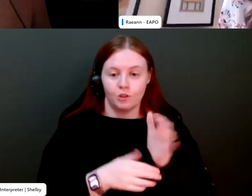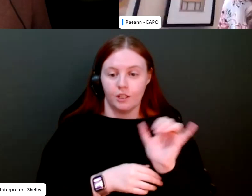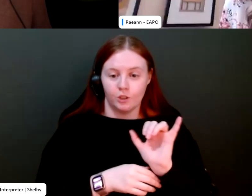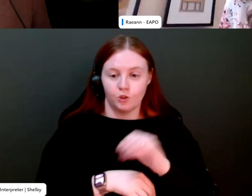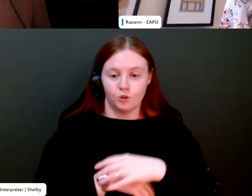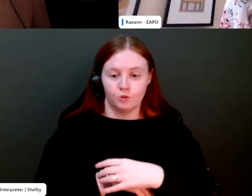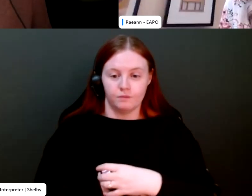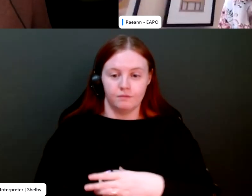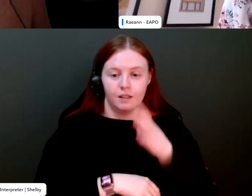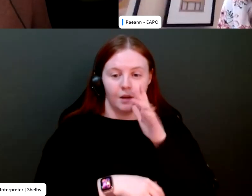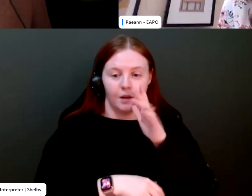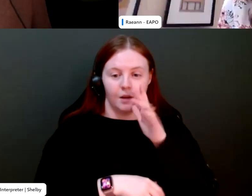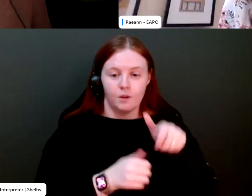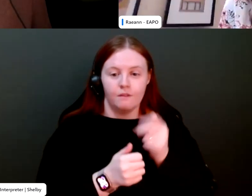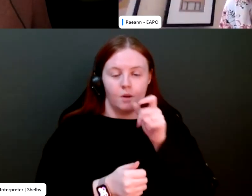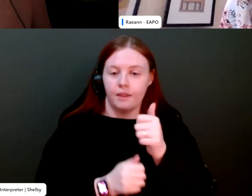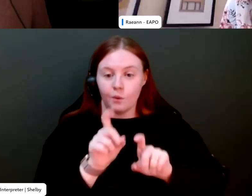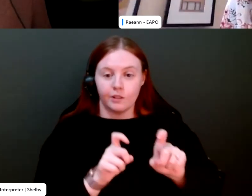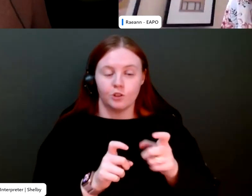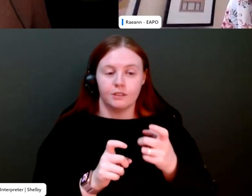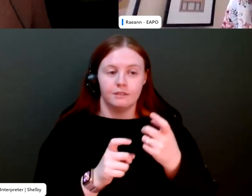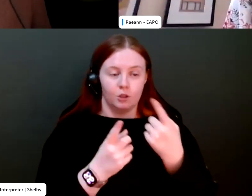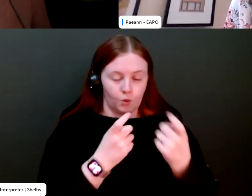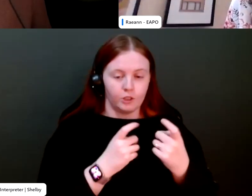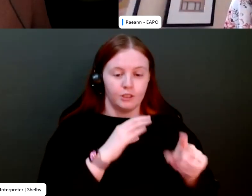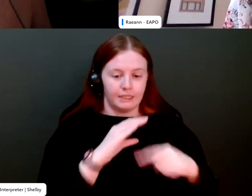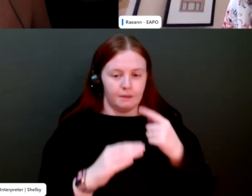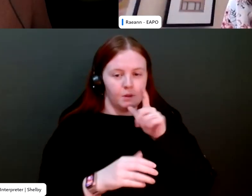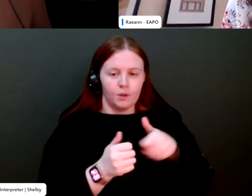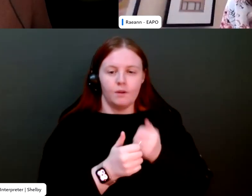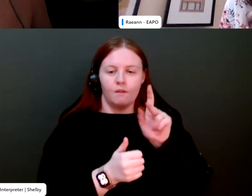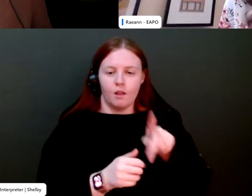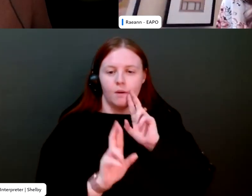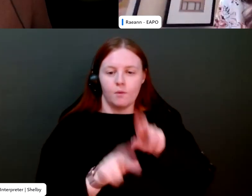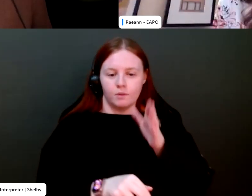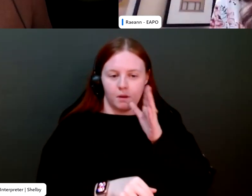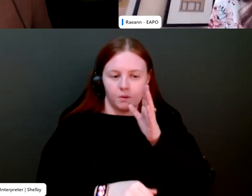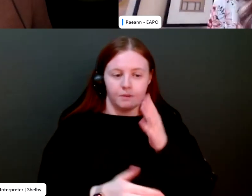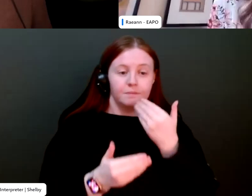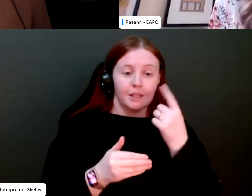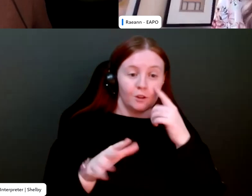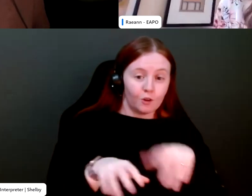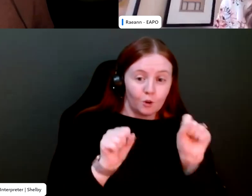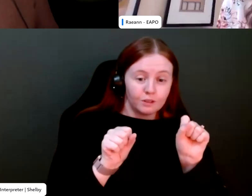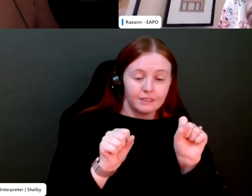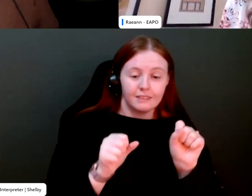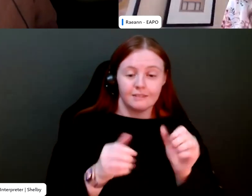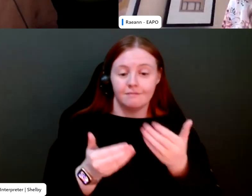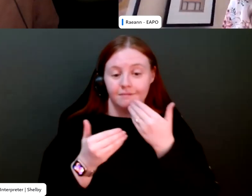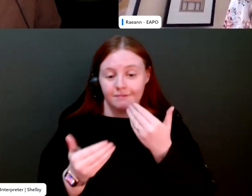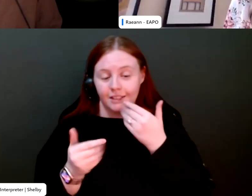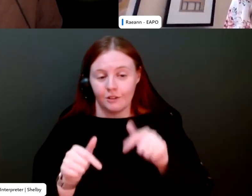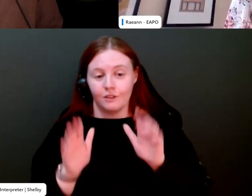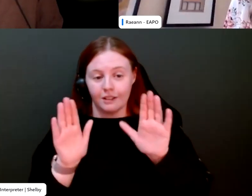follow up with any questions or emails that we get. So thank you again. Thank you for Benedict for hosting as well this great event,